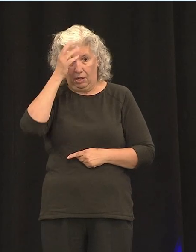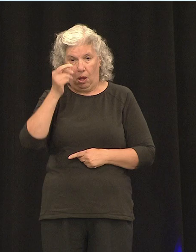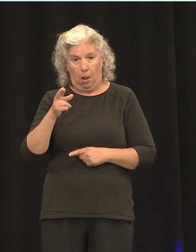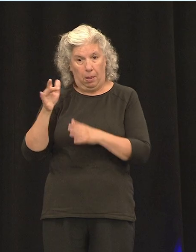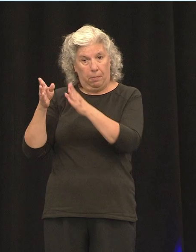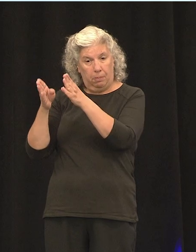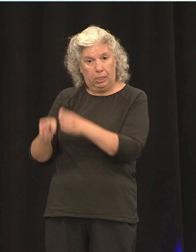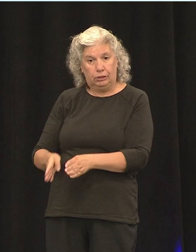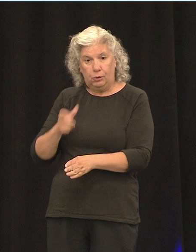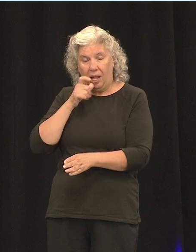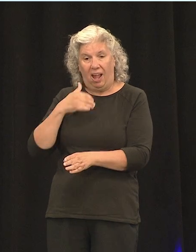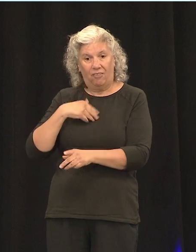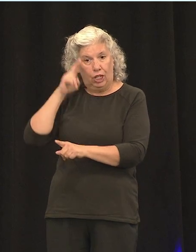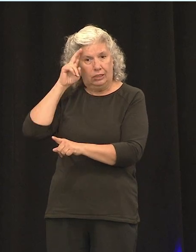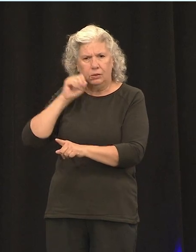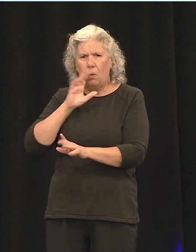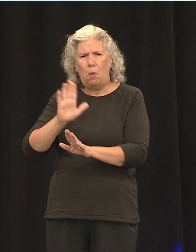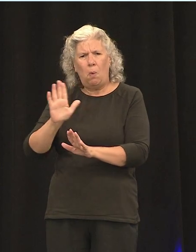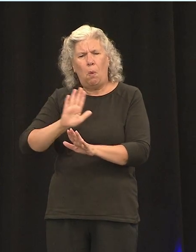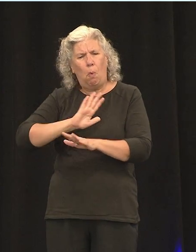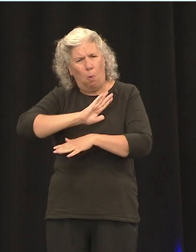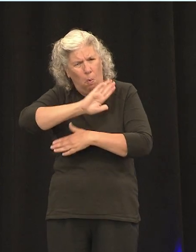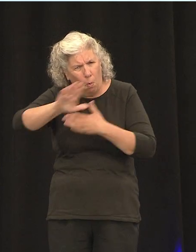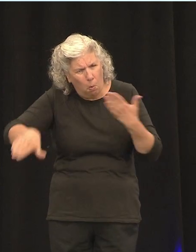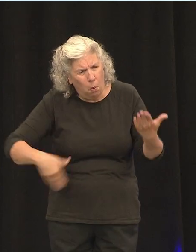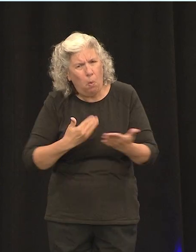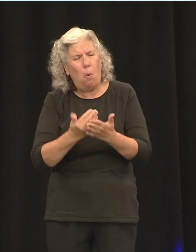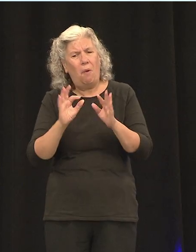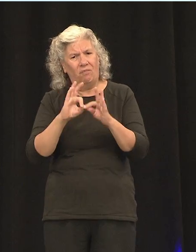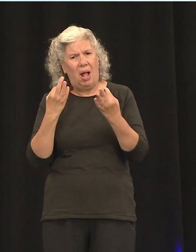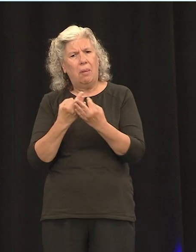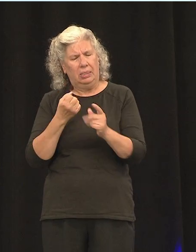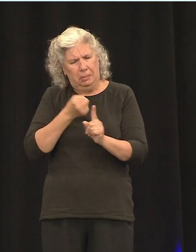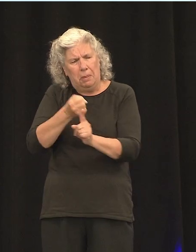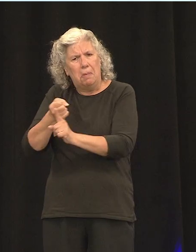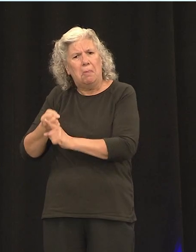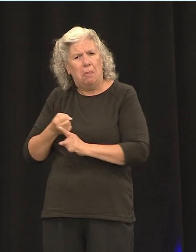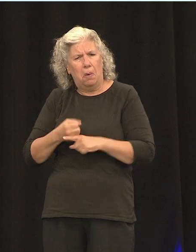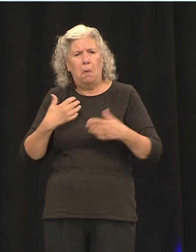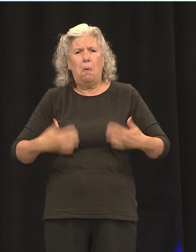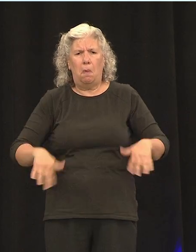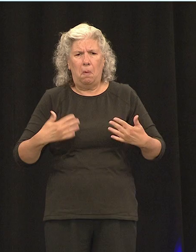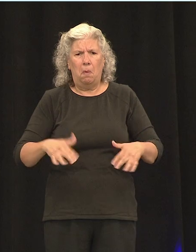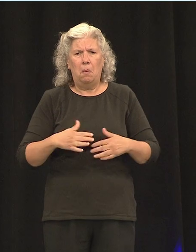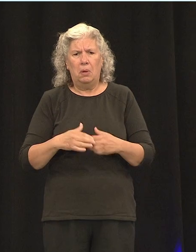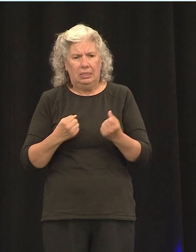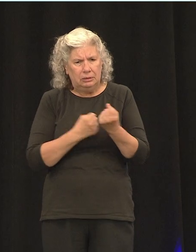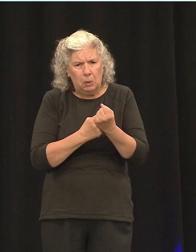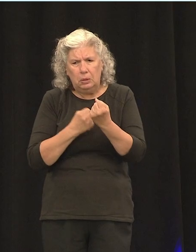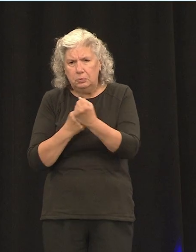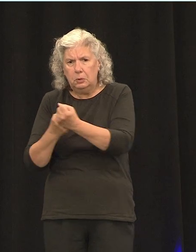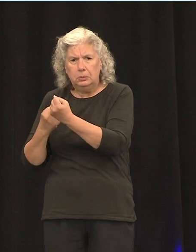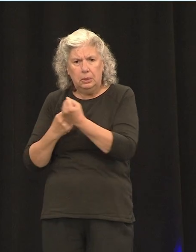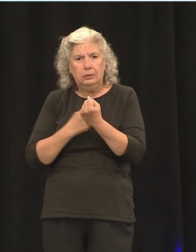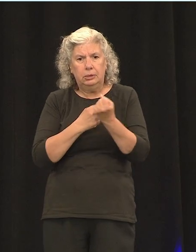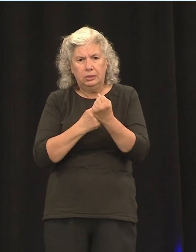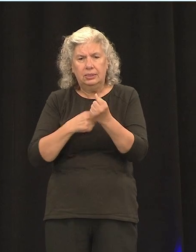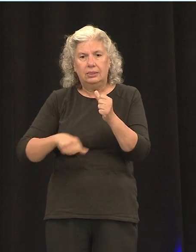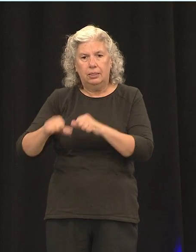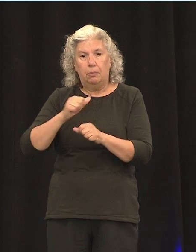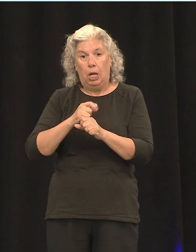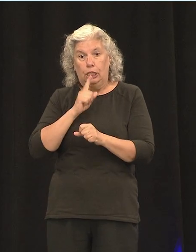is likely there supporting everyone that has, to make sure that they have what they need in the support system.